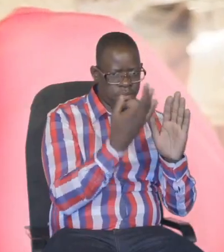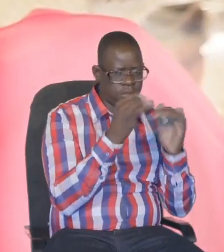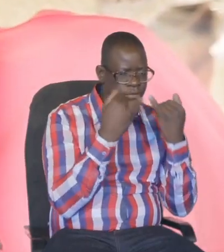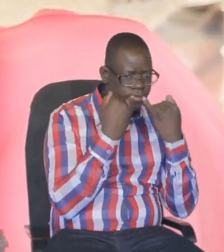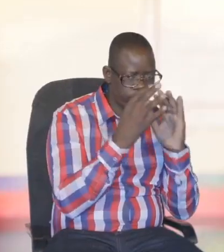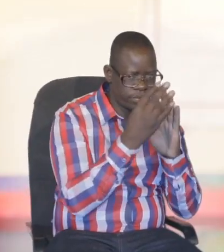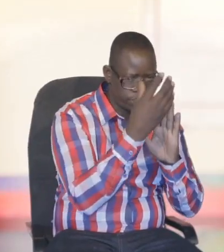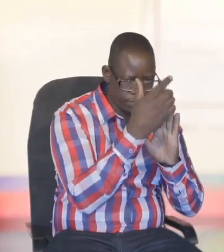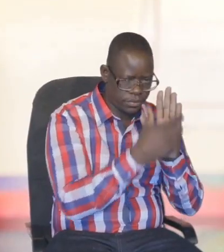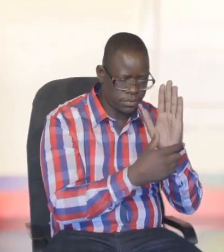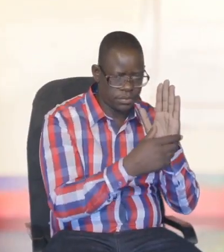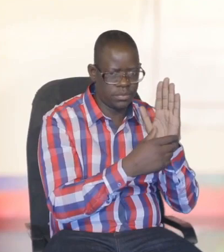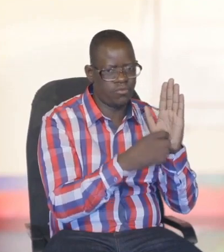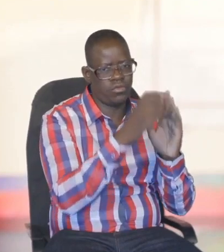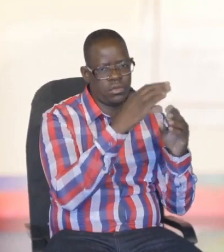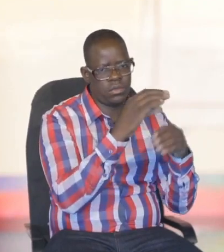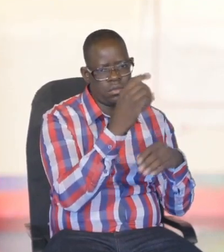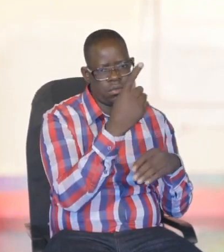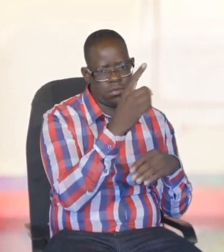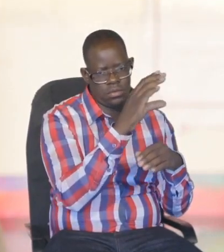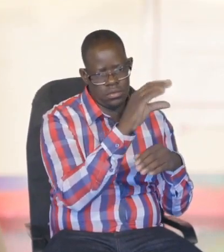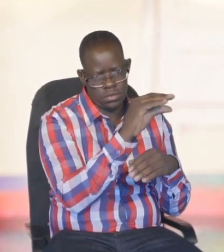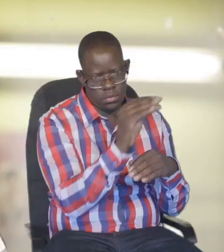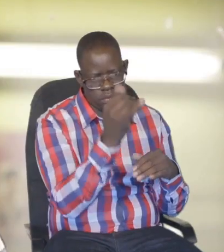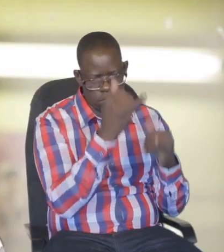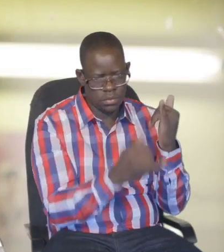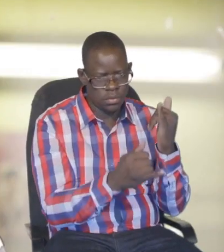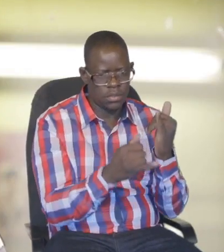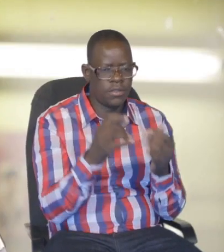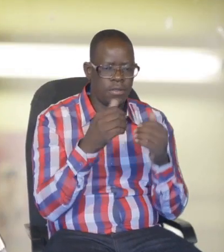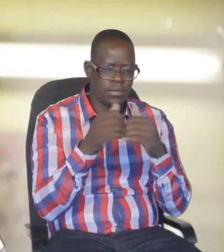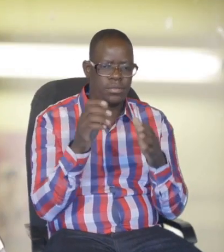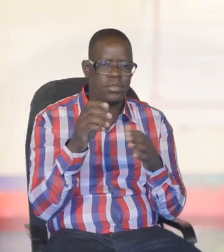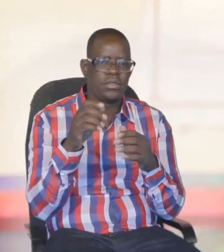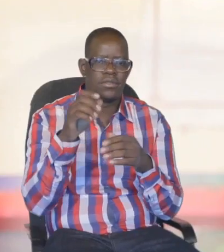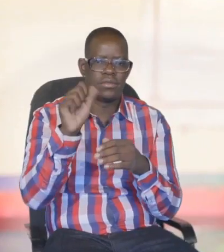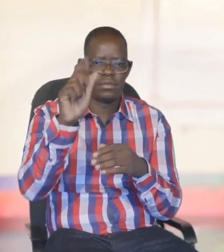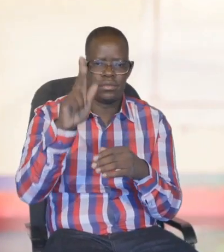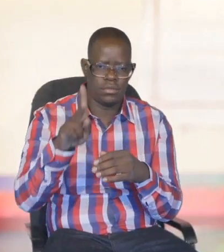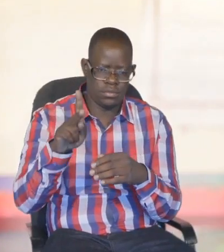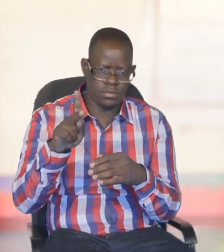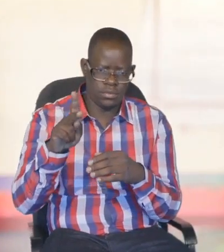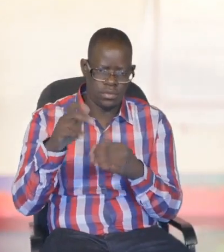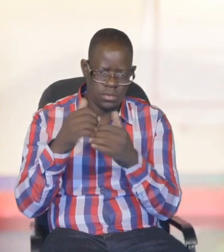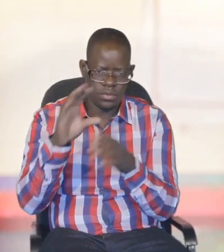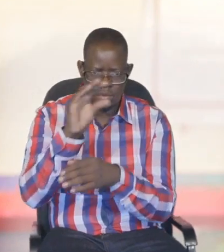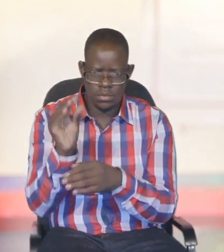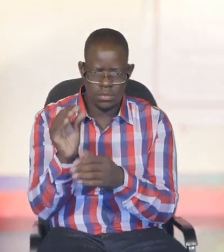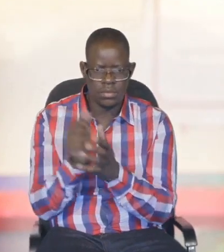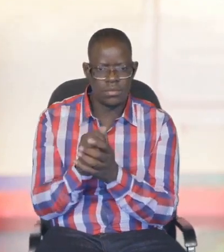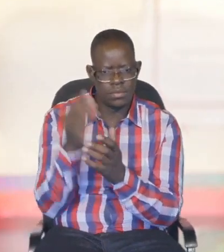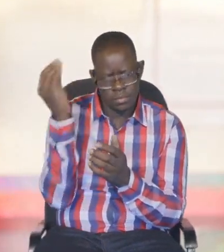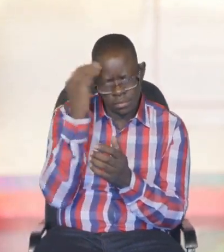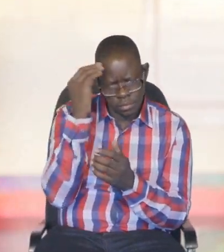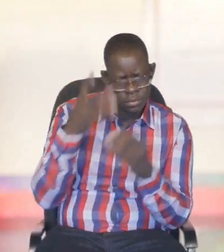going to be on the last day of the month, except the balance brought down at the beginning of the month. To drop the debtors control account, you